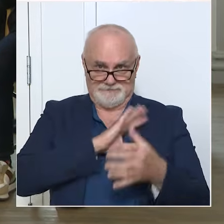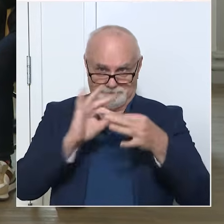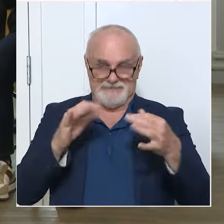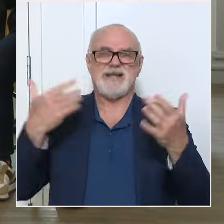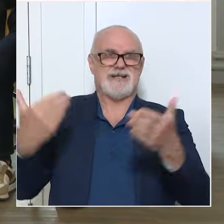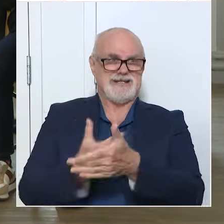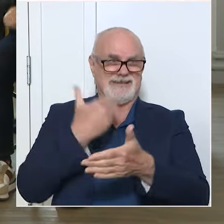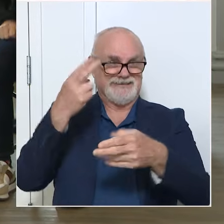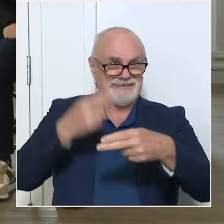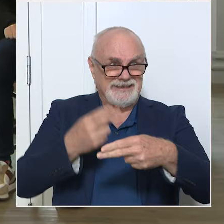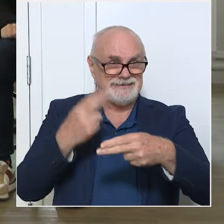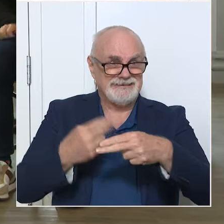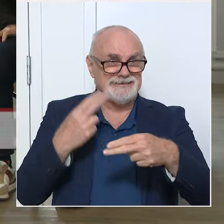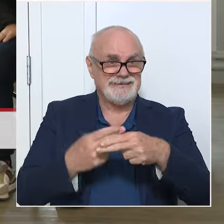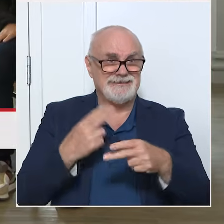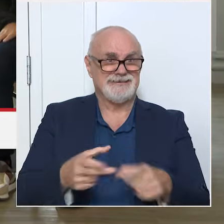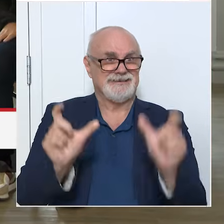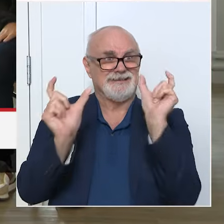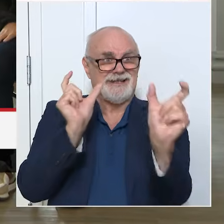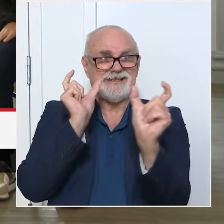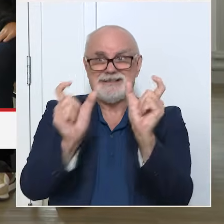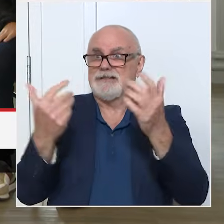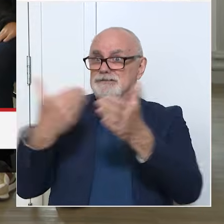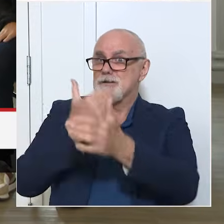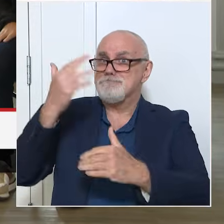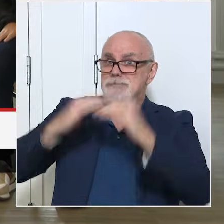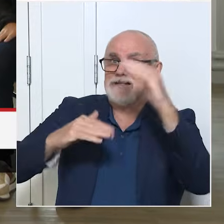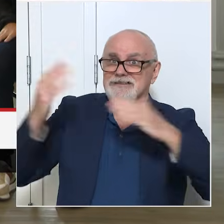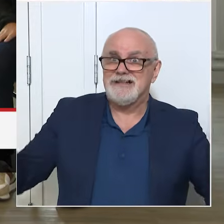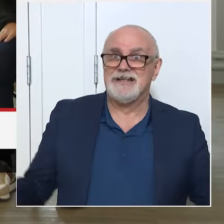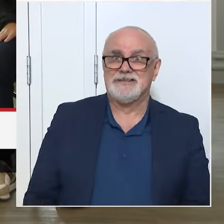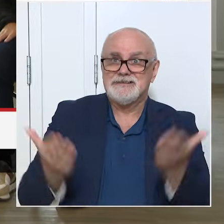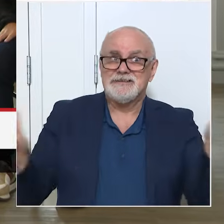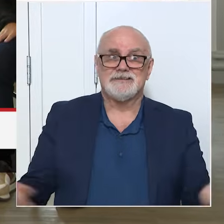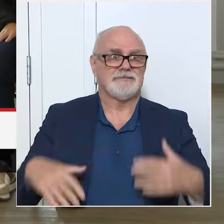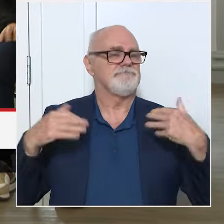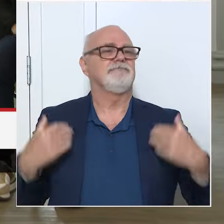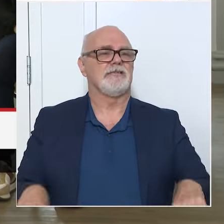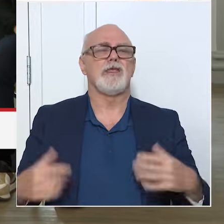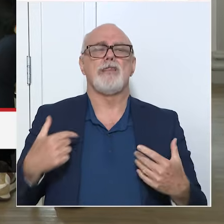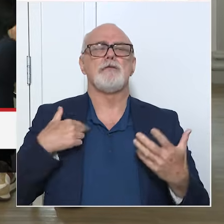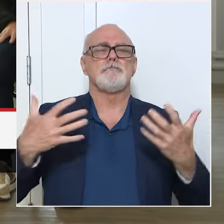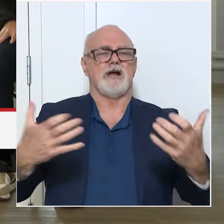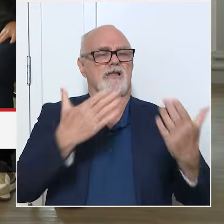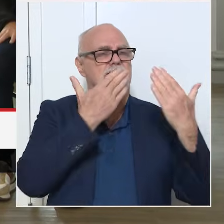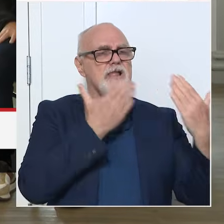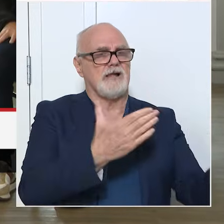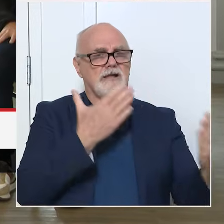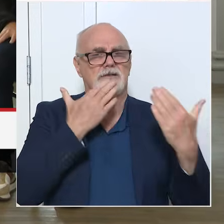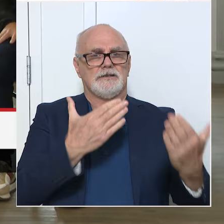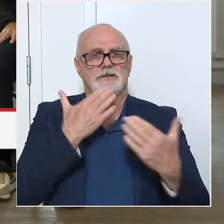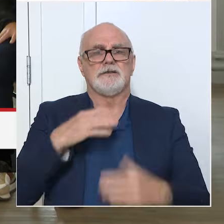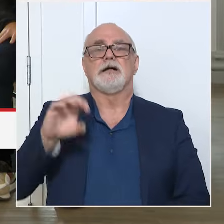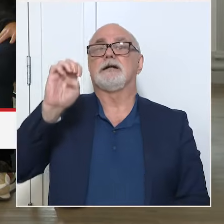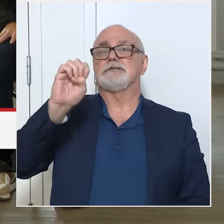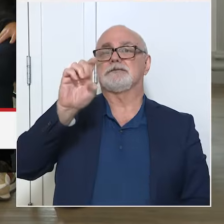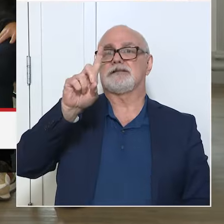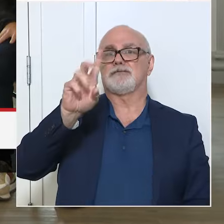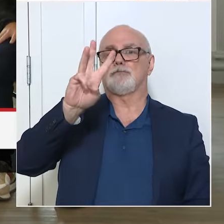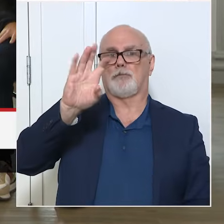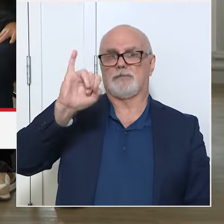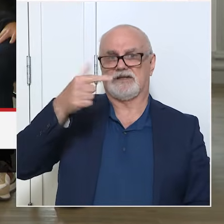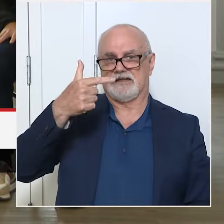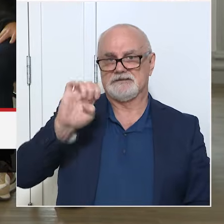great building. I also like to thank Edwige and merci,